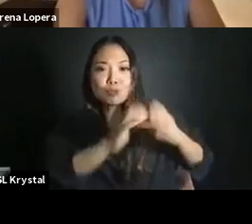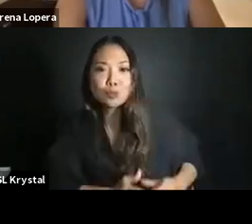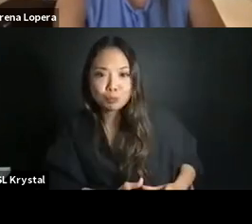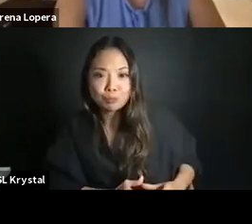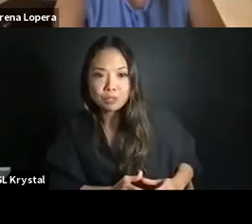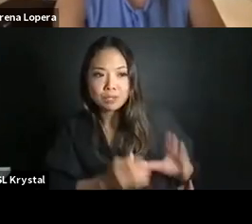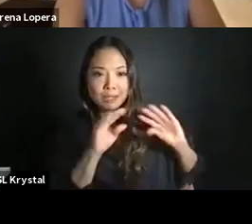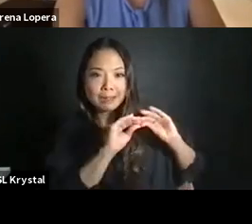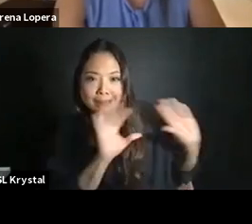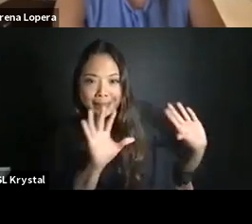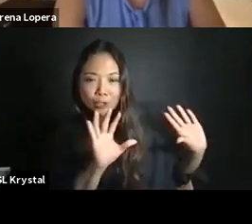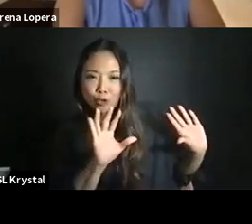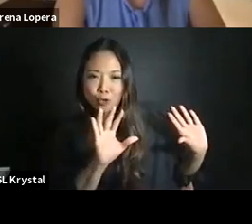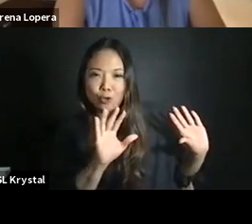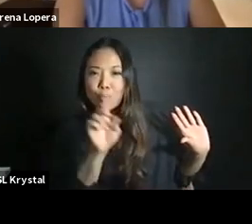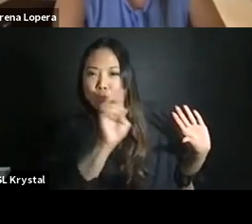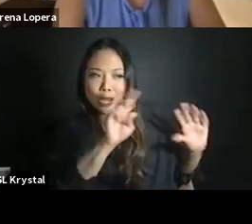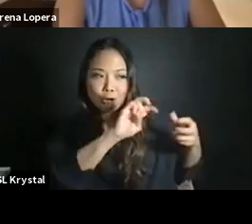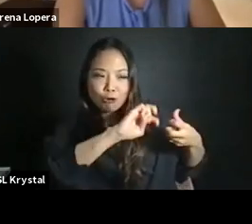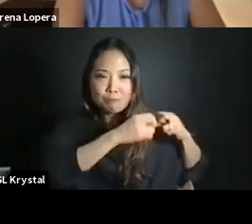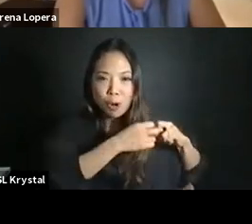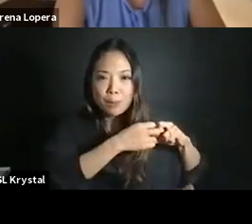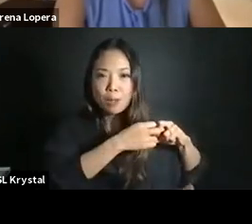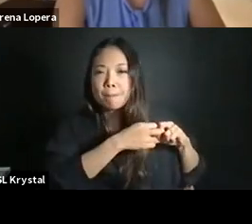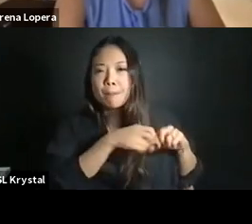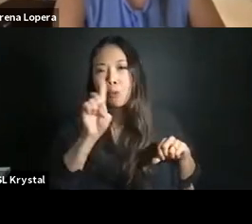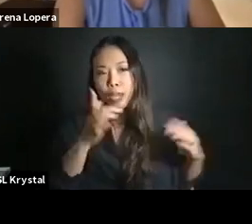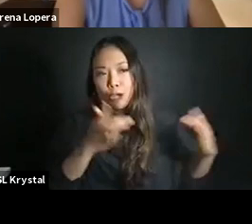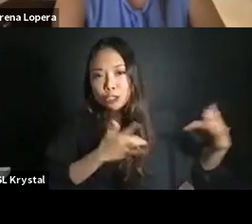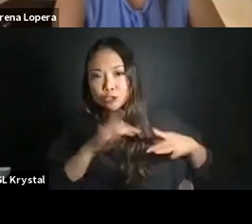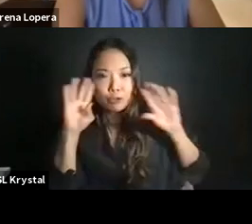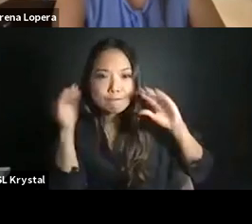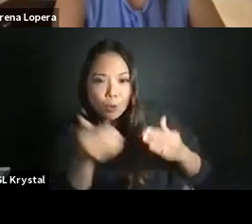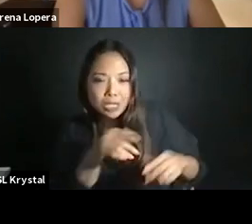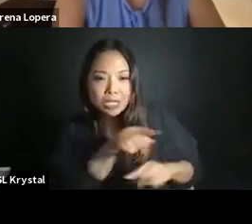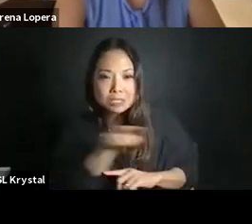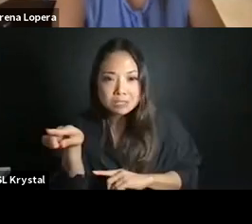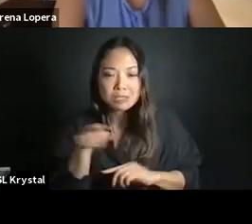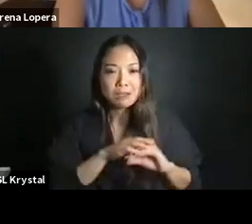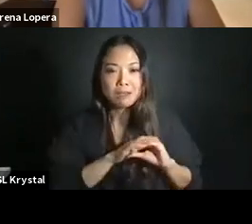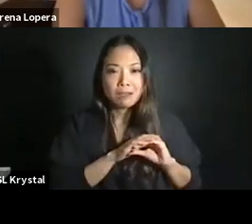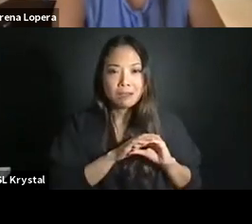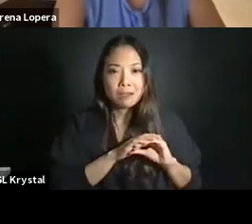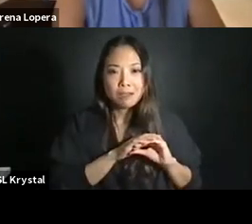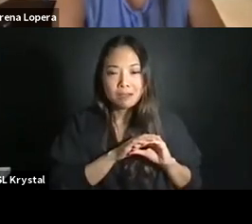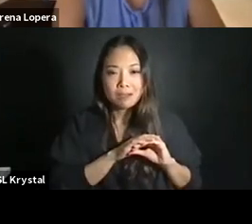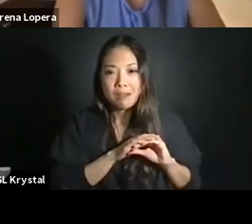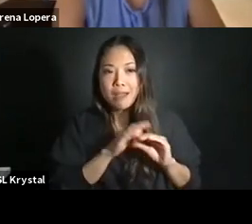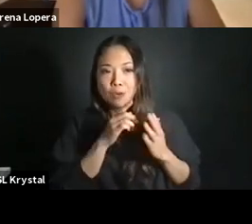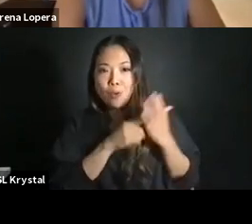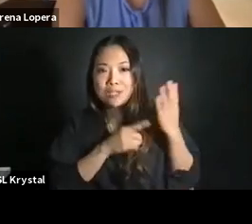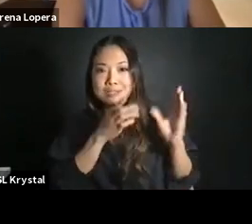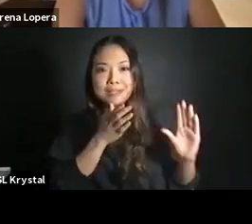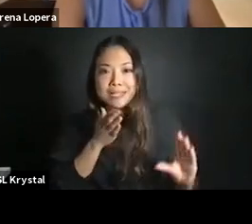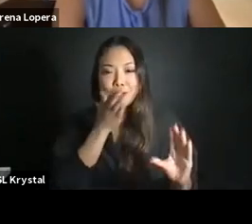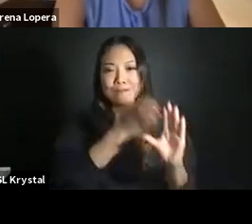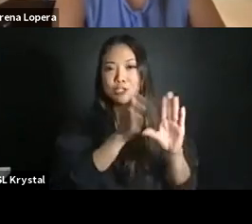particular schools to which our concerns need to be higher um and then what what's the the intervention plan as we move